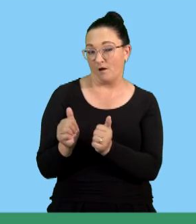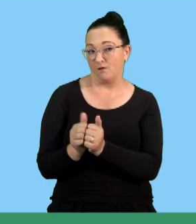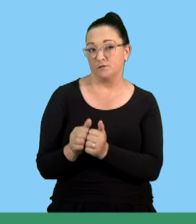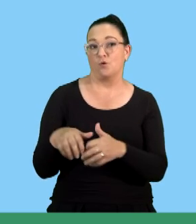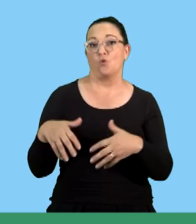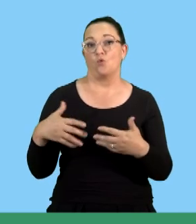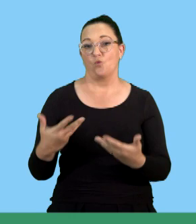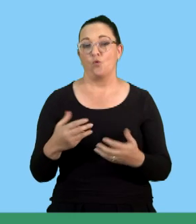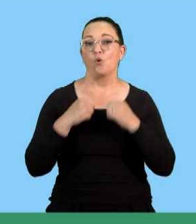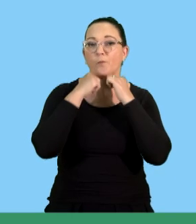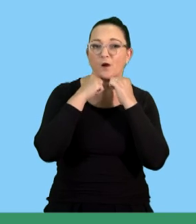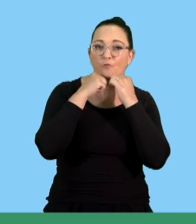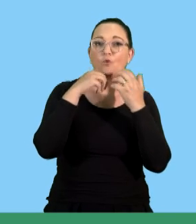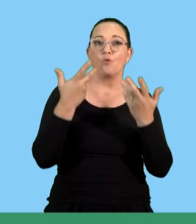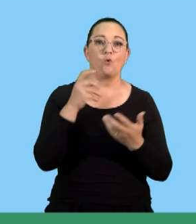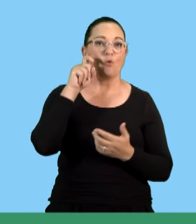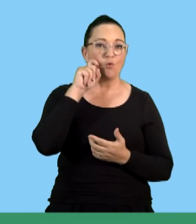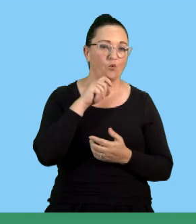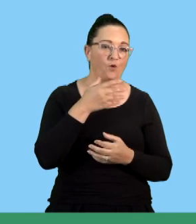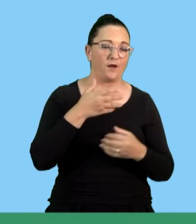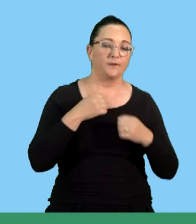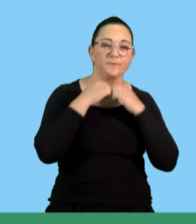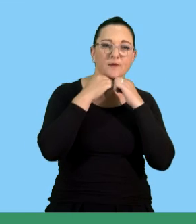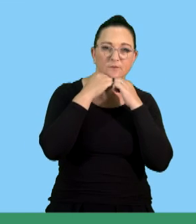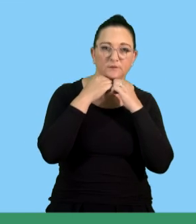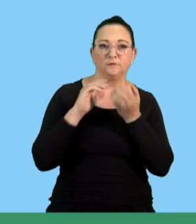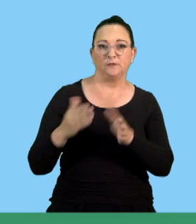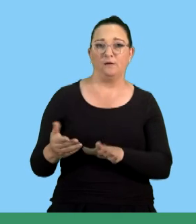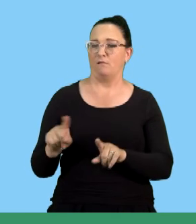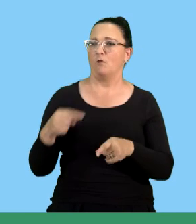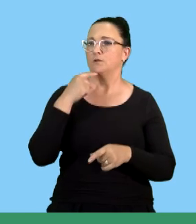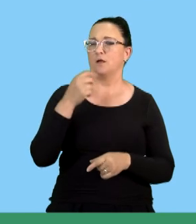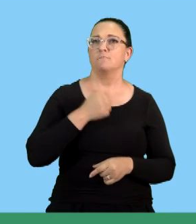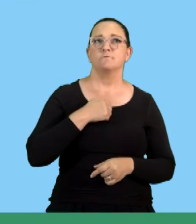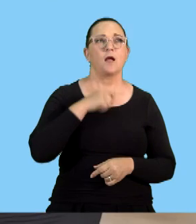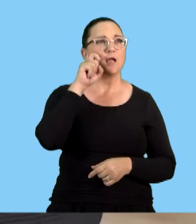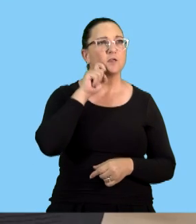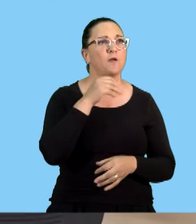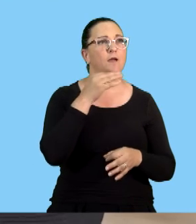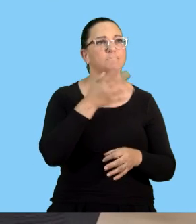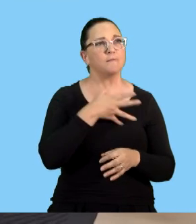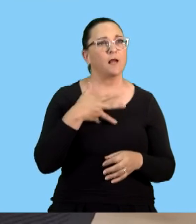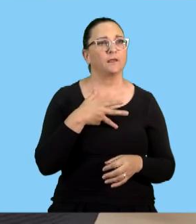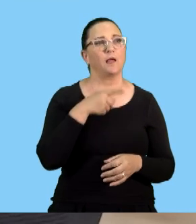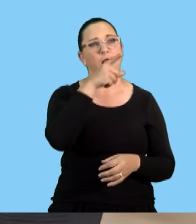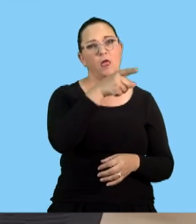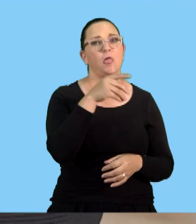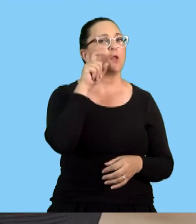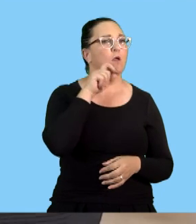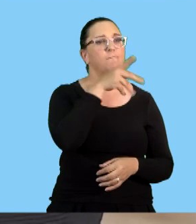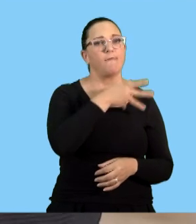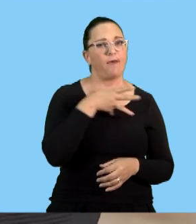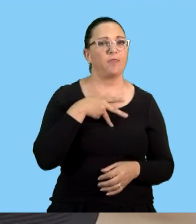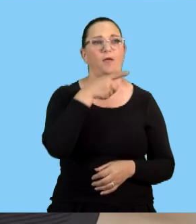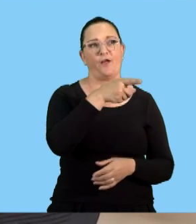a parent or a grandparent. Remember, here you cannot come here and say my grandmother's grandfather has passed